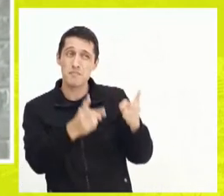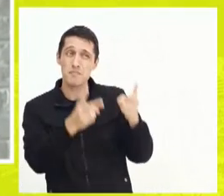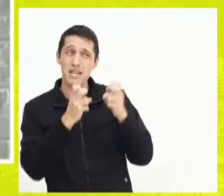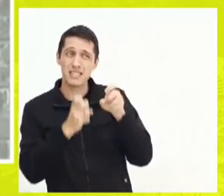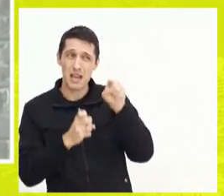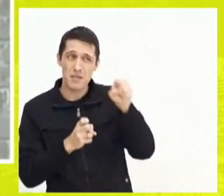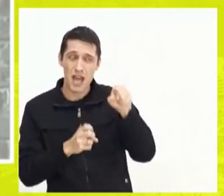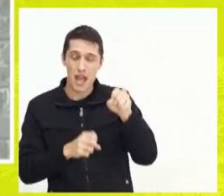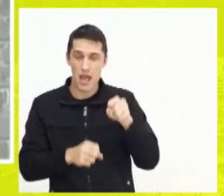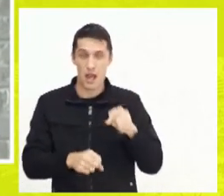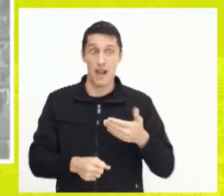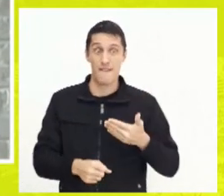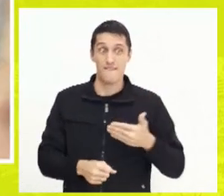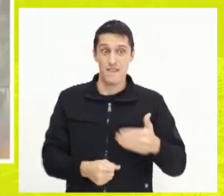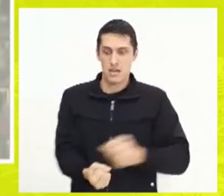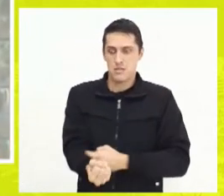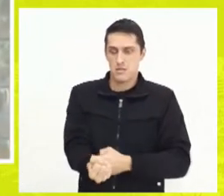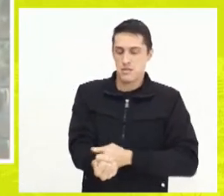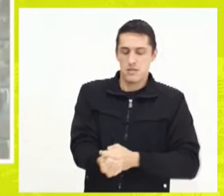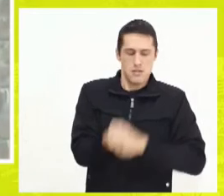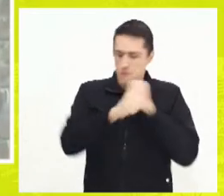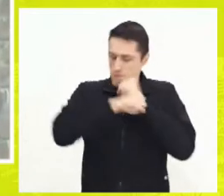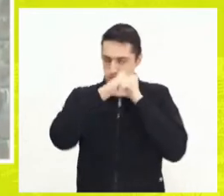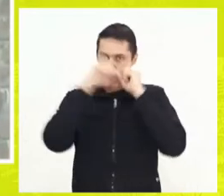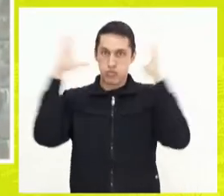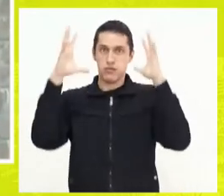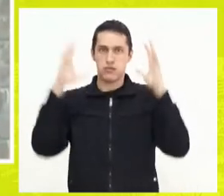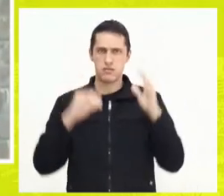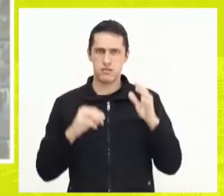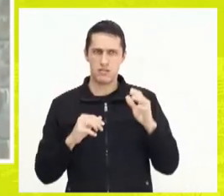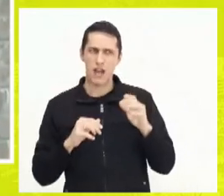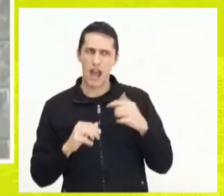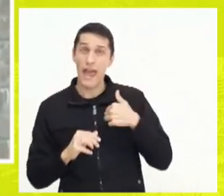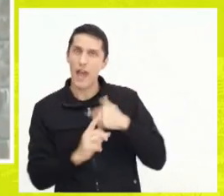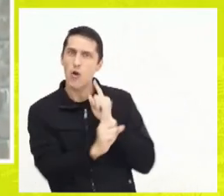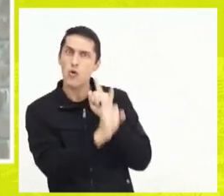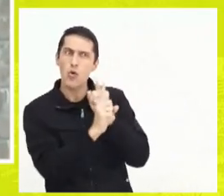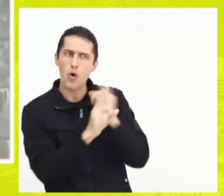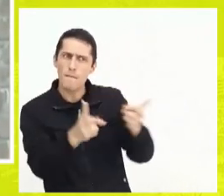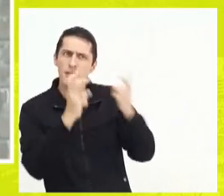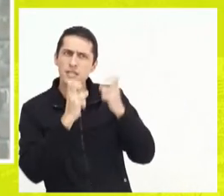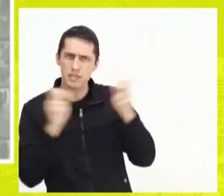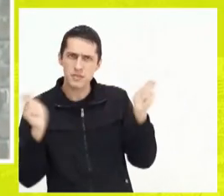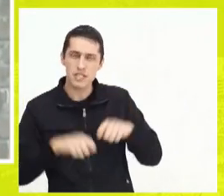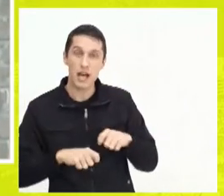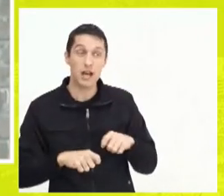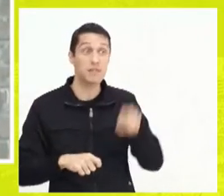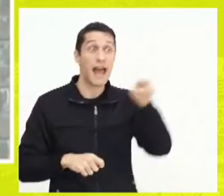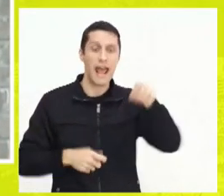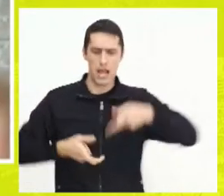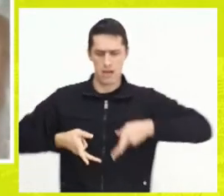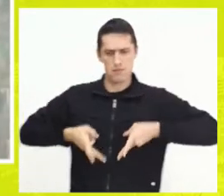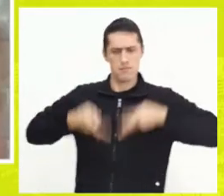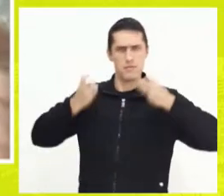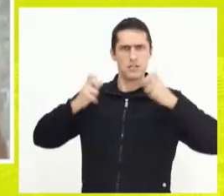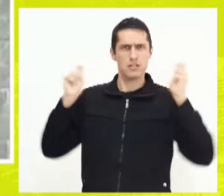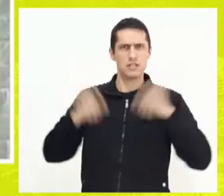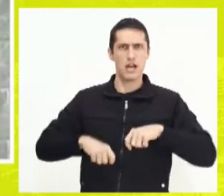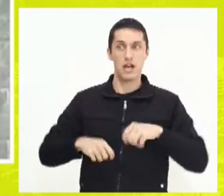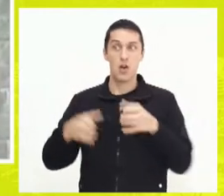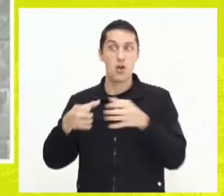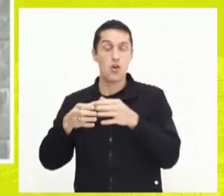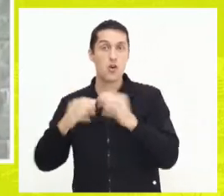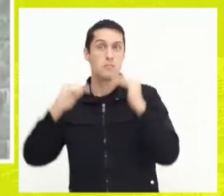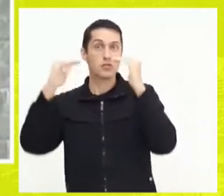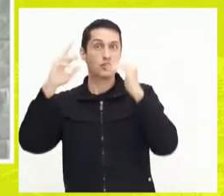see that can the person recognize that can people in the newsroom in the leadership areas